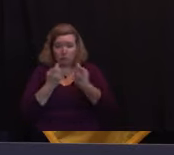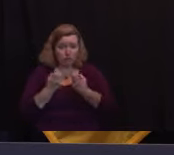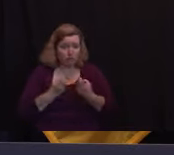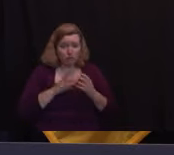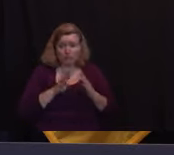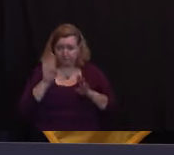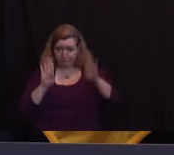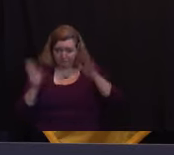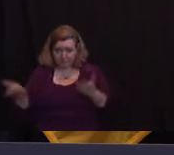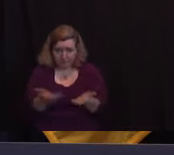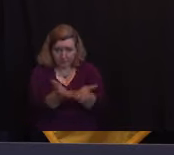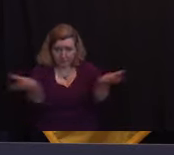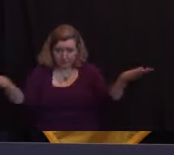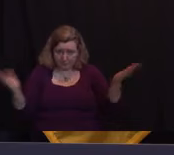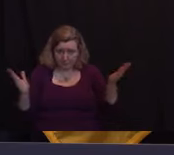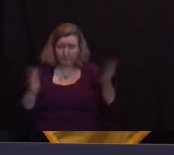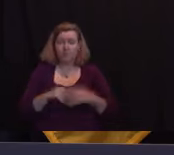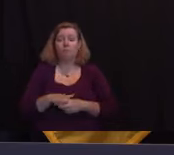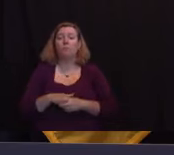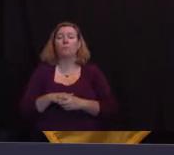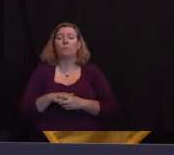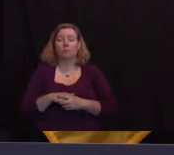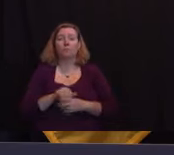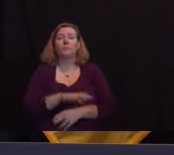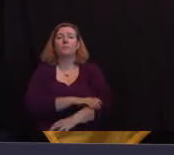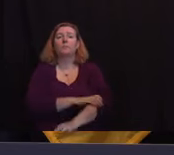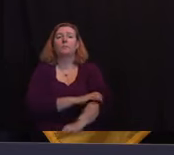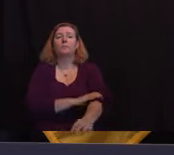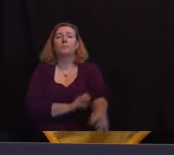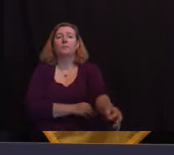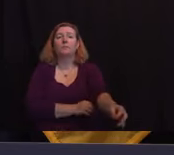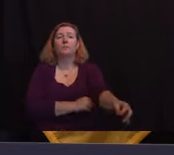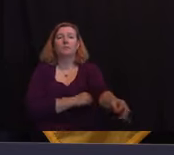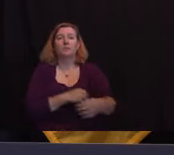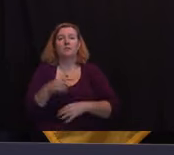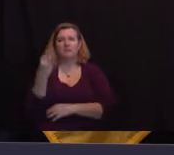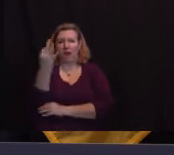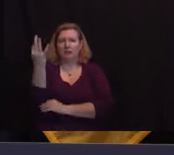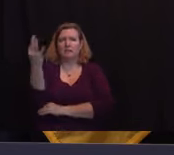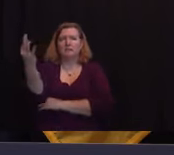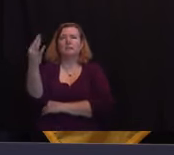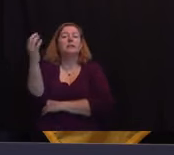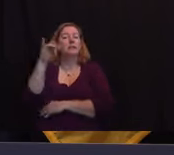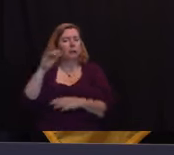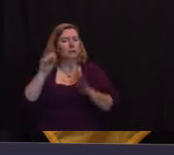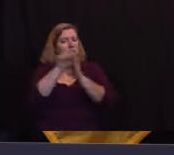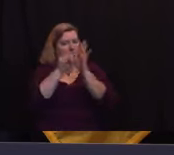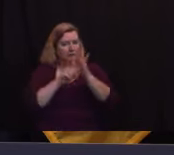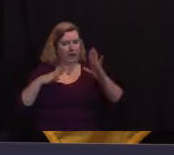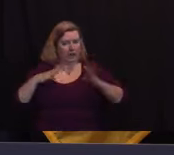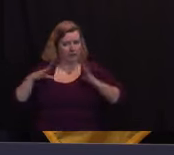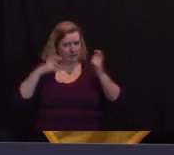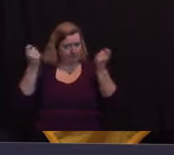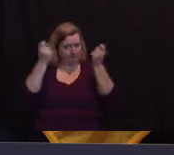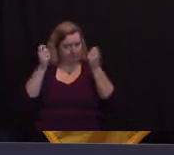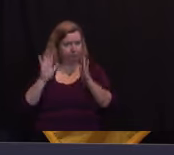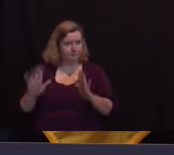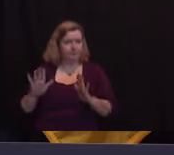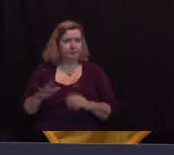in, except to note what I mentioned up front. Friday is a state holiday, and honored at last to call